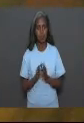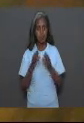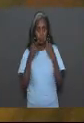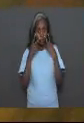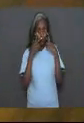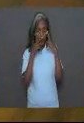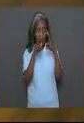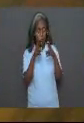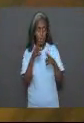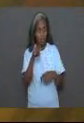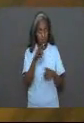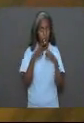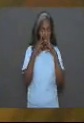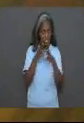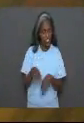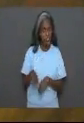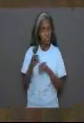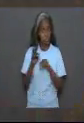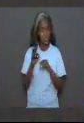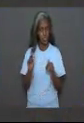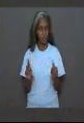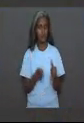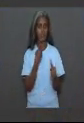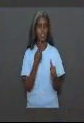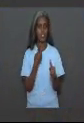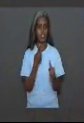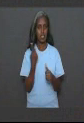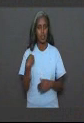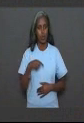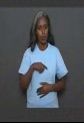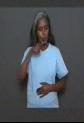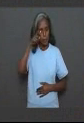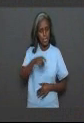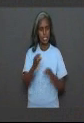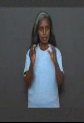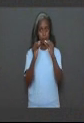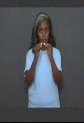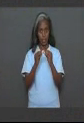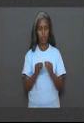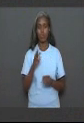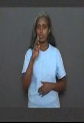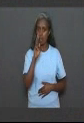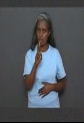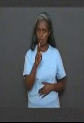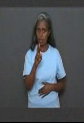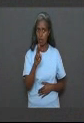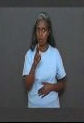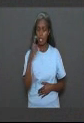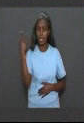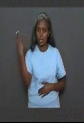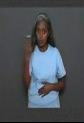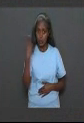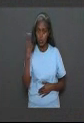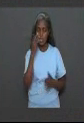Let us look at your answers, students. First, we must calculate r